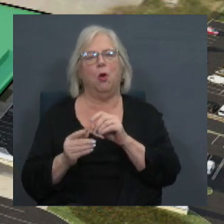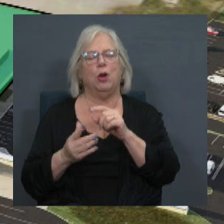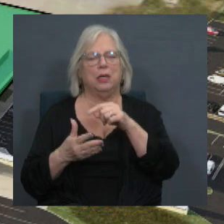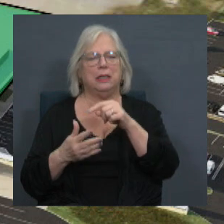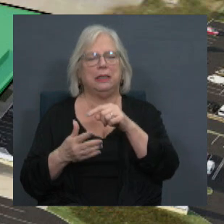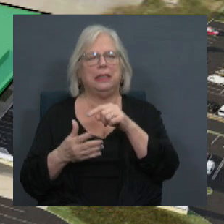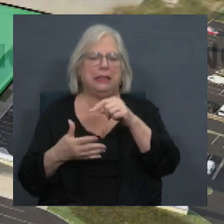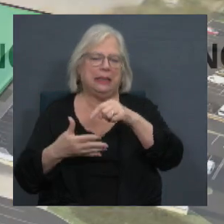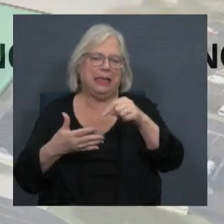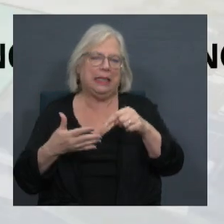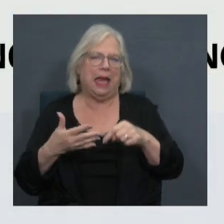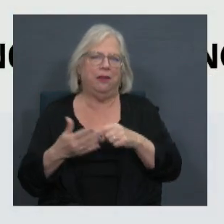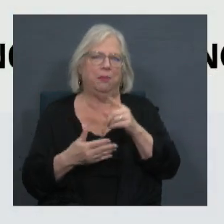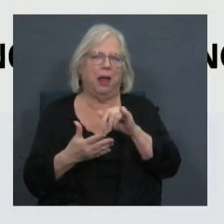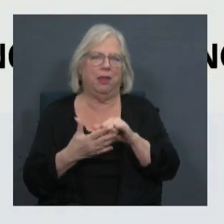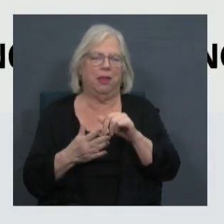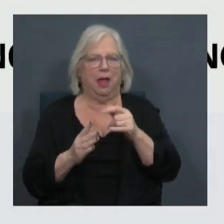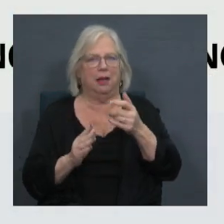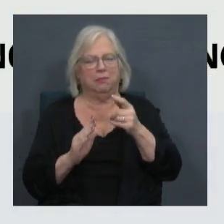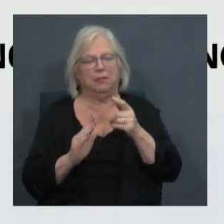point.